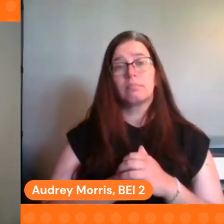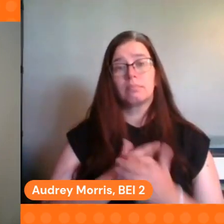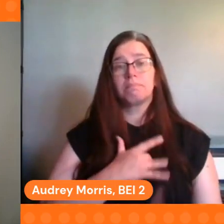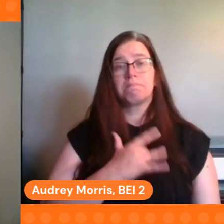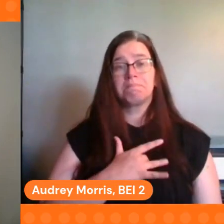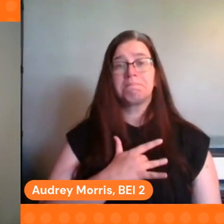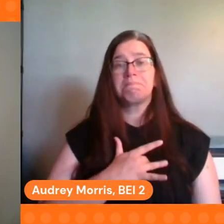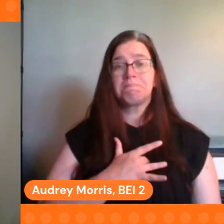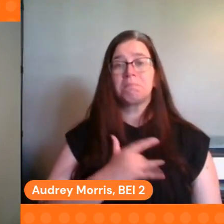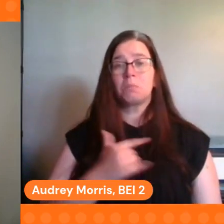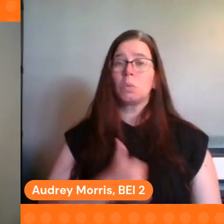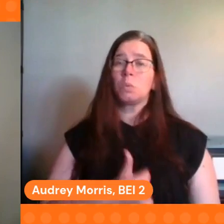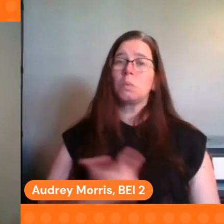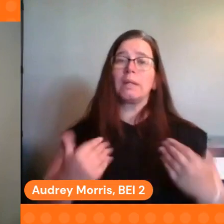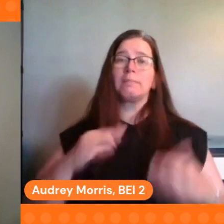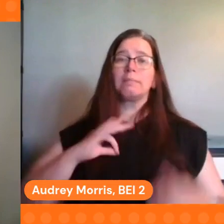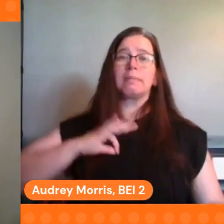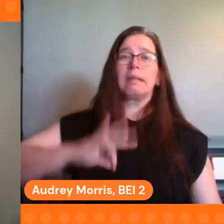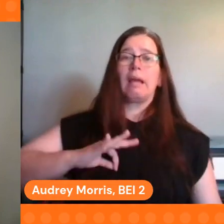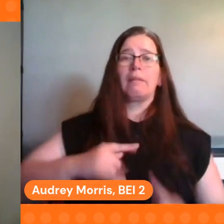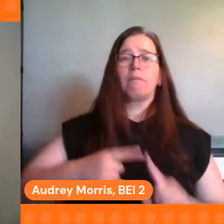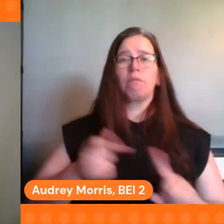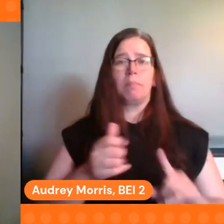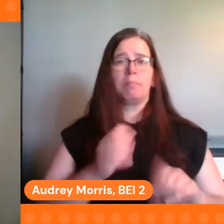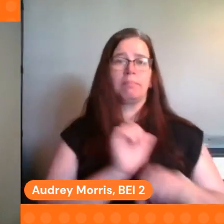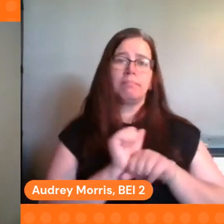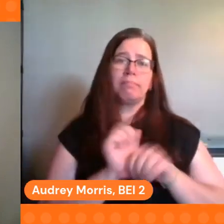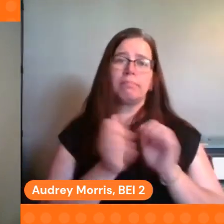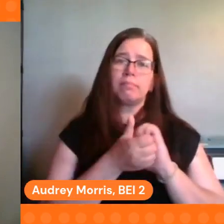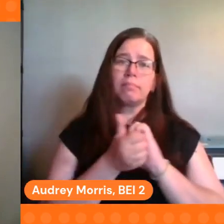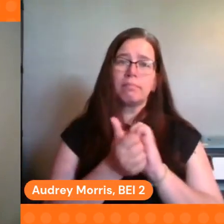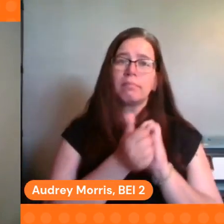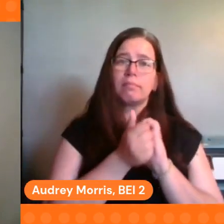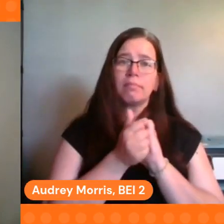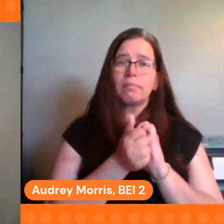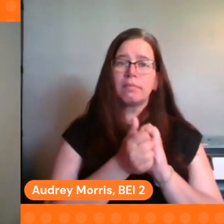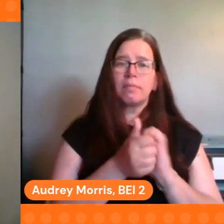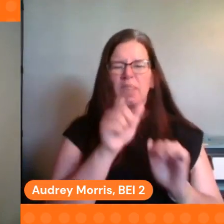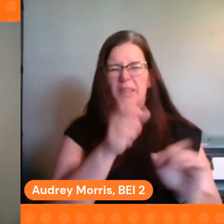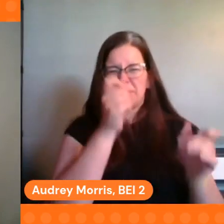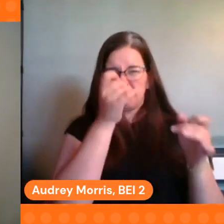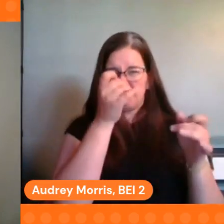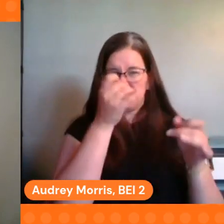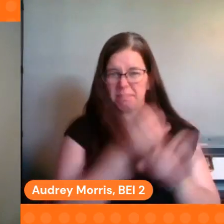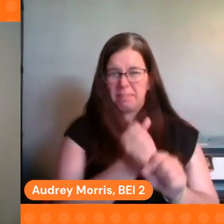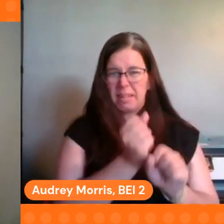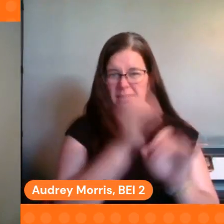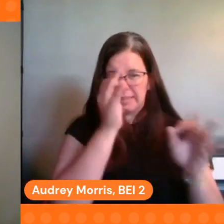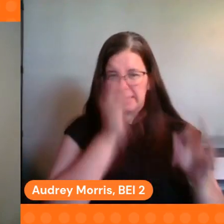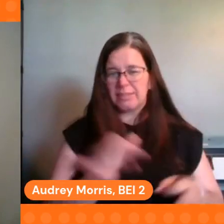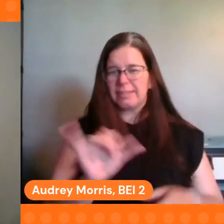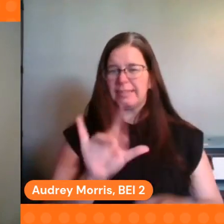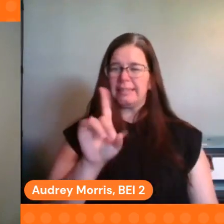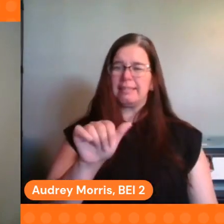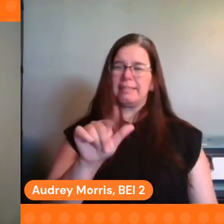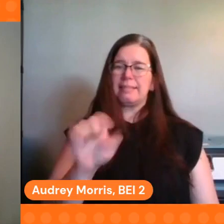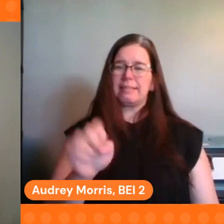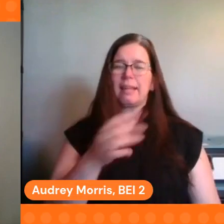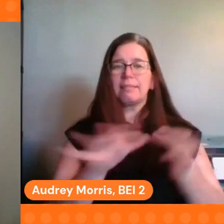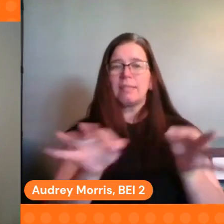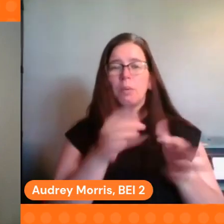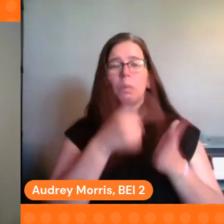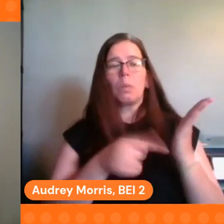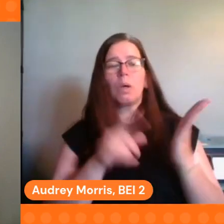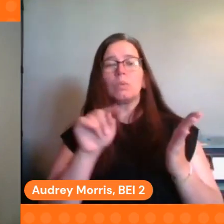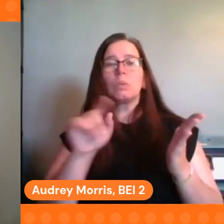each other. And yeah, and like Dale is saying, we have to make these choices around what kinds of creative tools we want to use so that